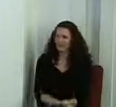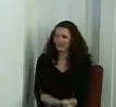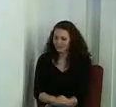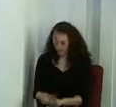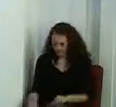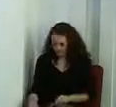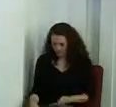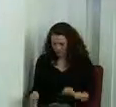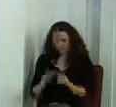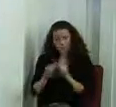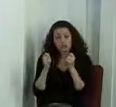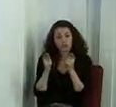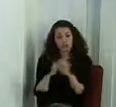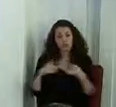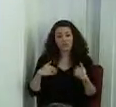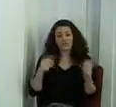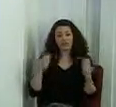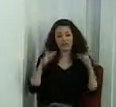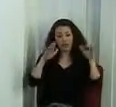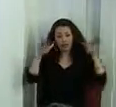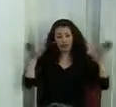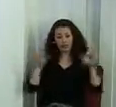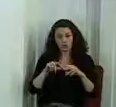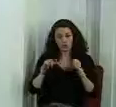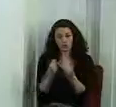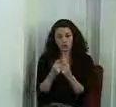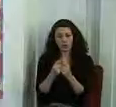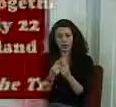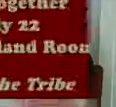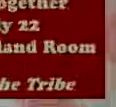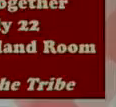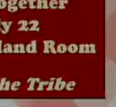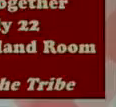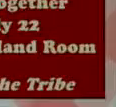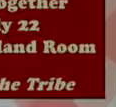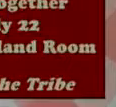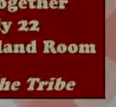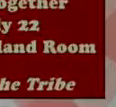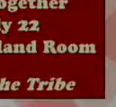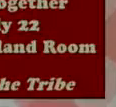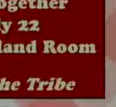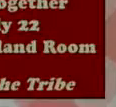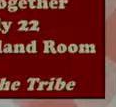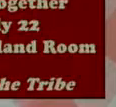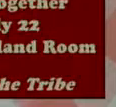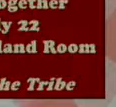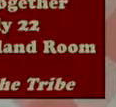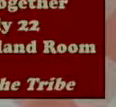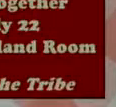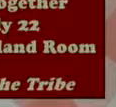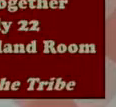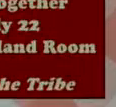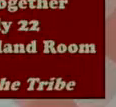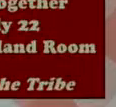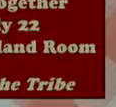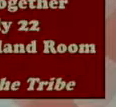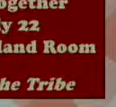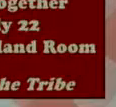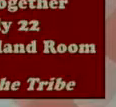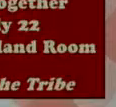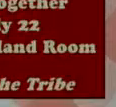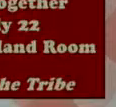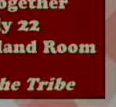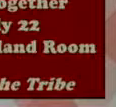the tribe, our young adults group, are bringing the picnic inside, and that is on Sunday, July the 22nd. If you're